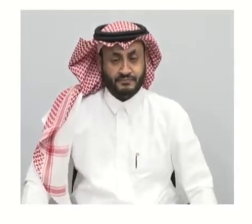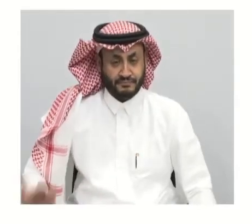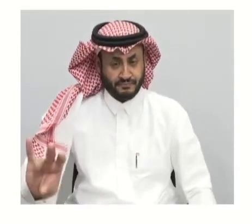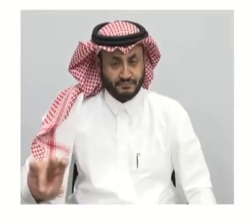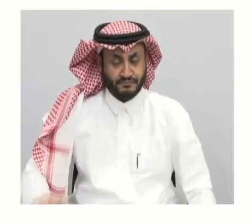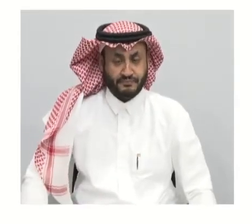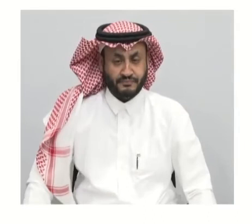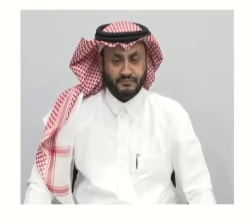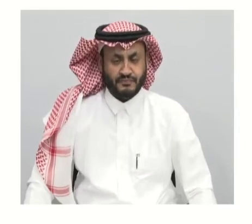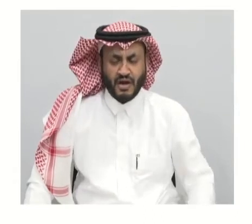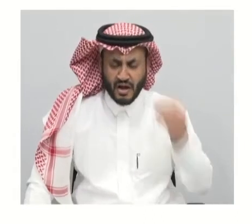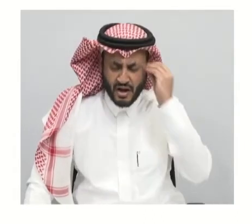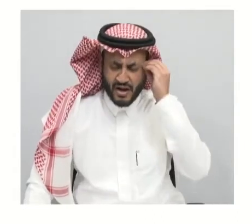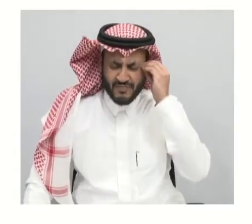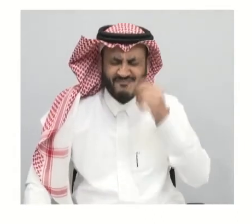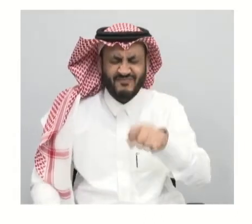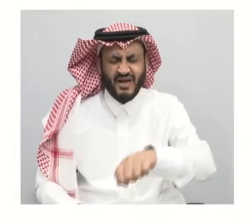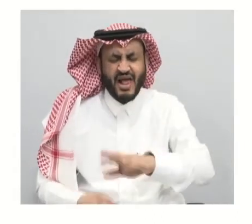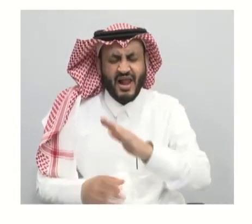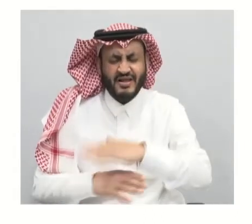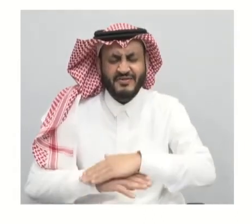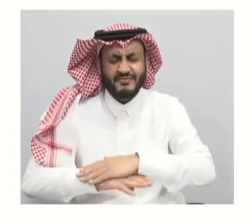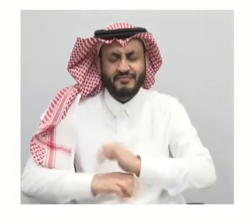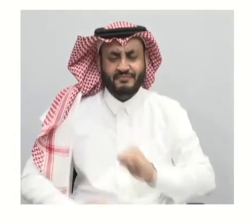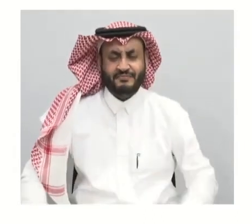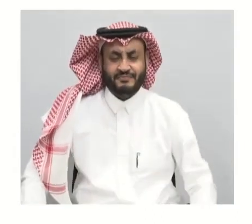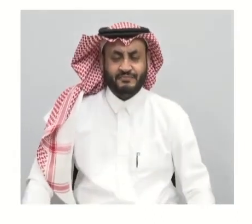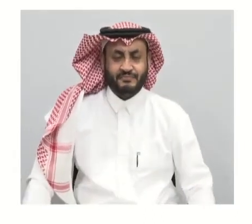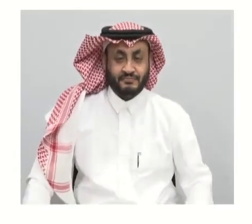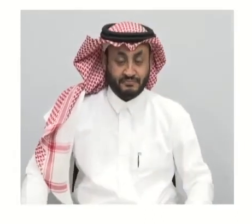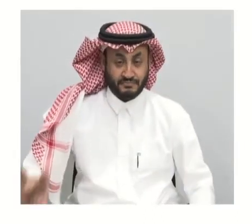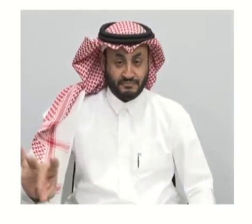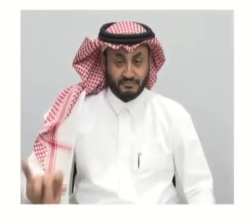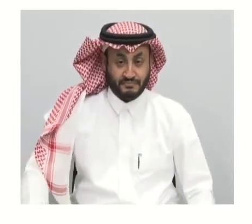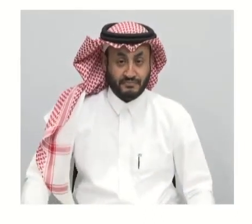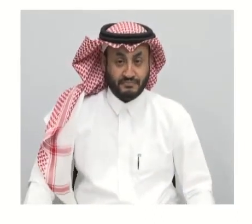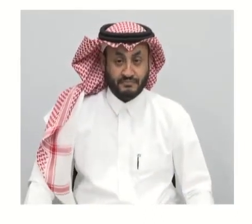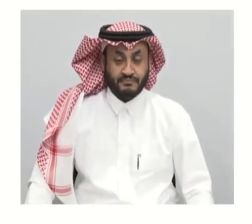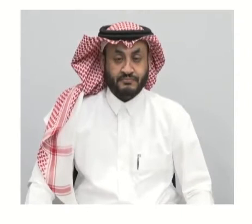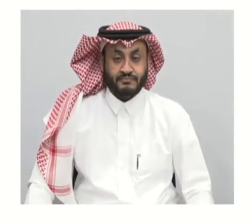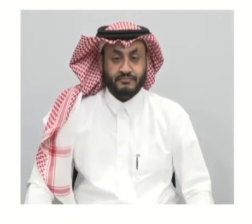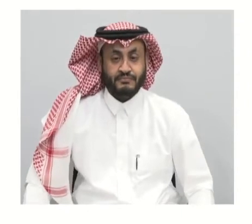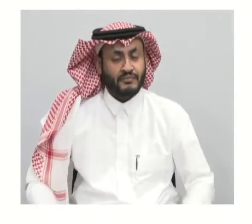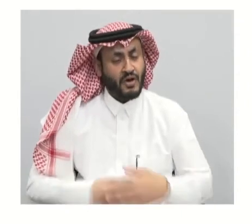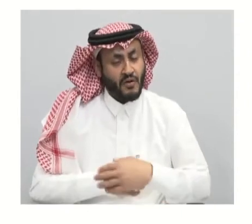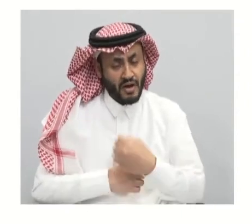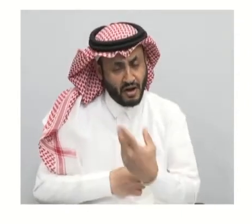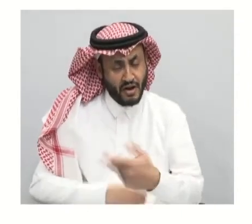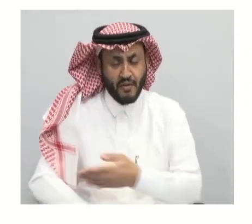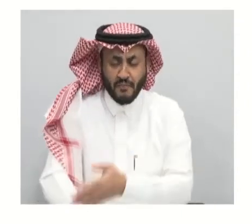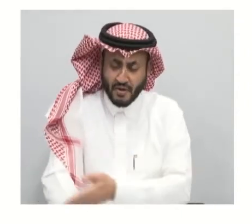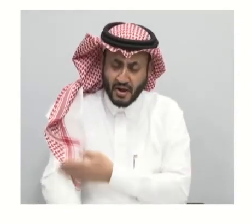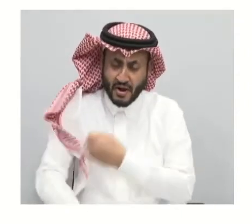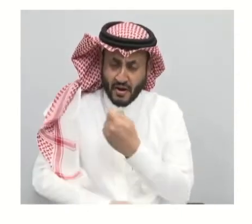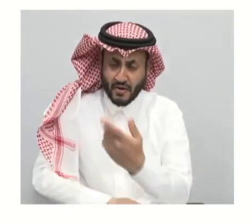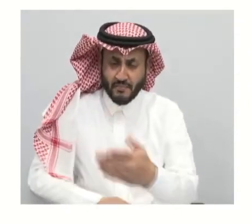Seven. Oh, I'm terribly sorry. Eight. As mayor, it is my pleasure to support the talent